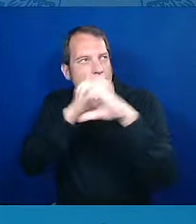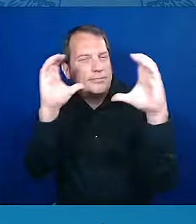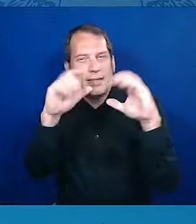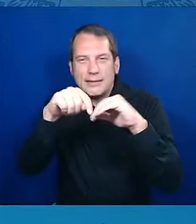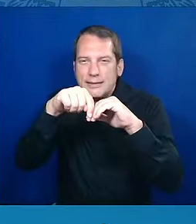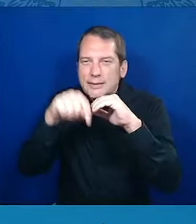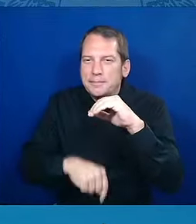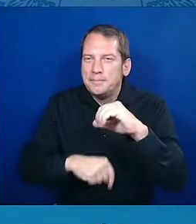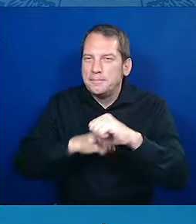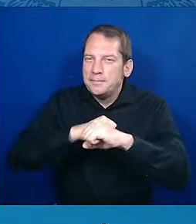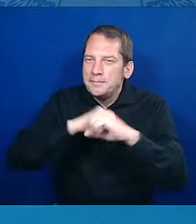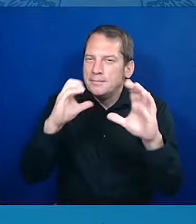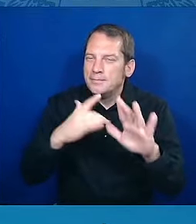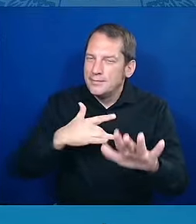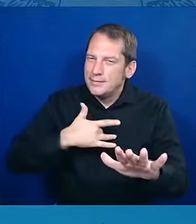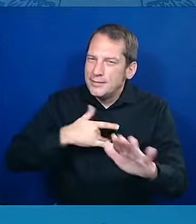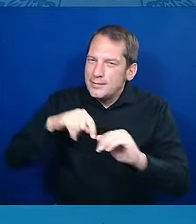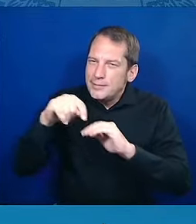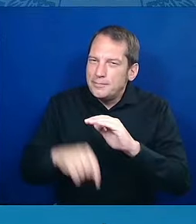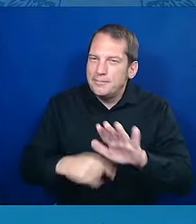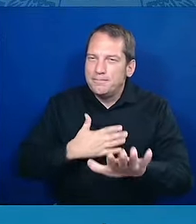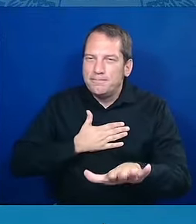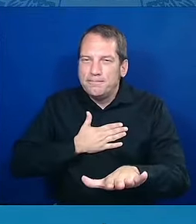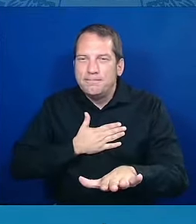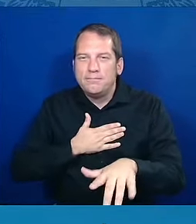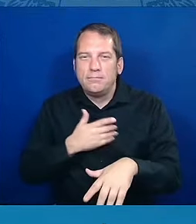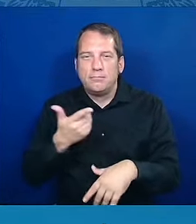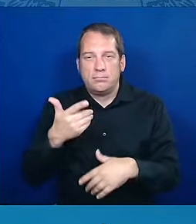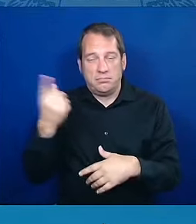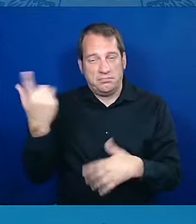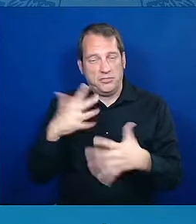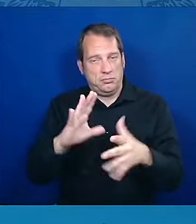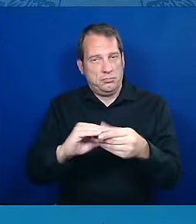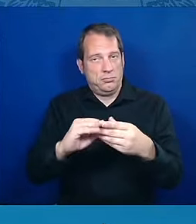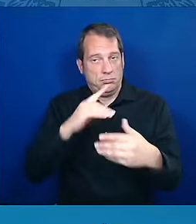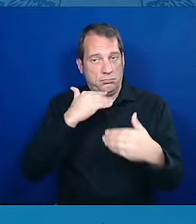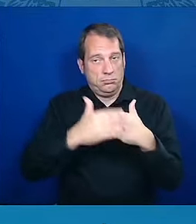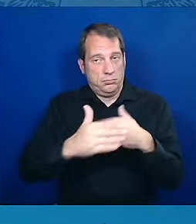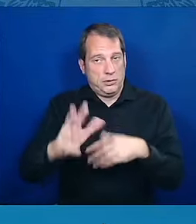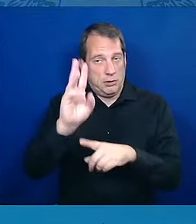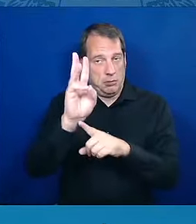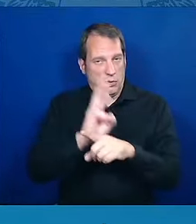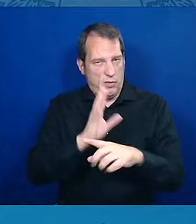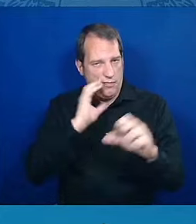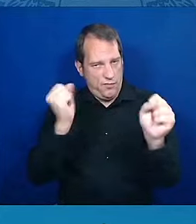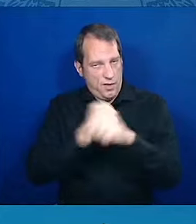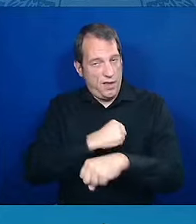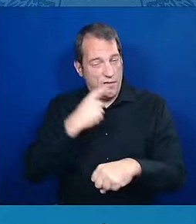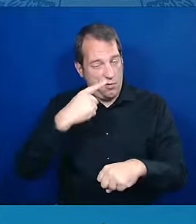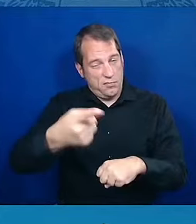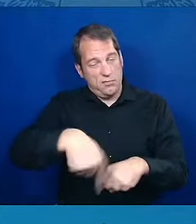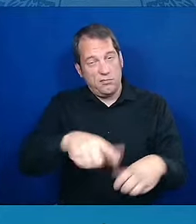all deeply, deeply grateful for his continued service to our nation.